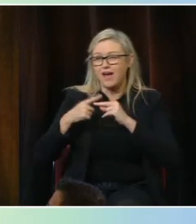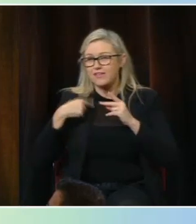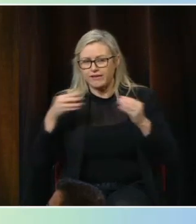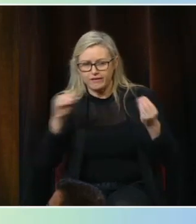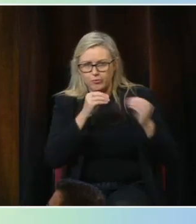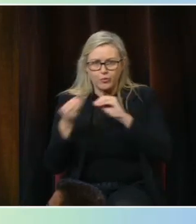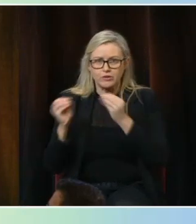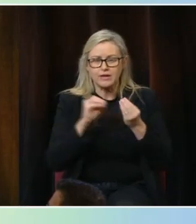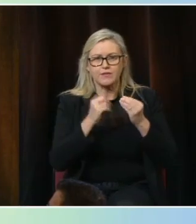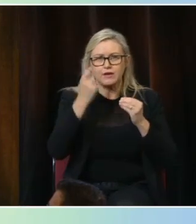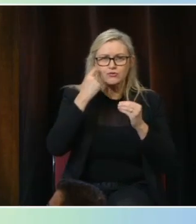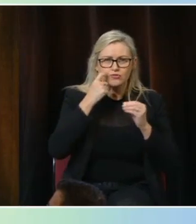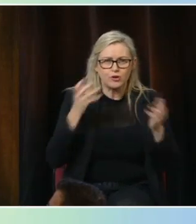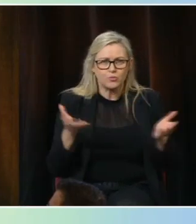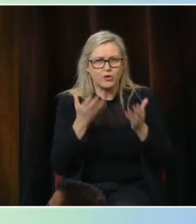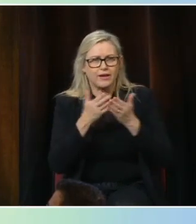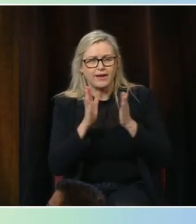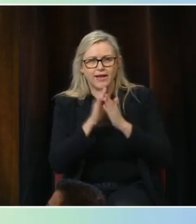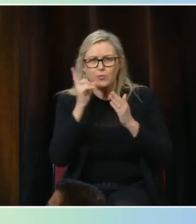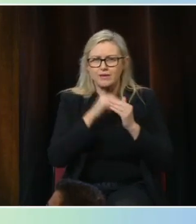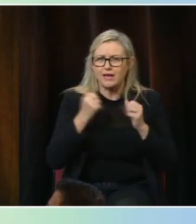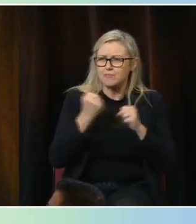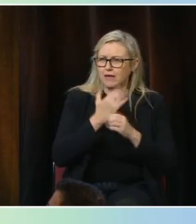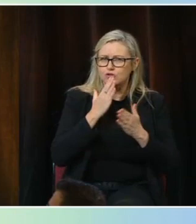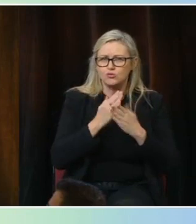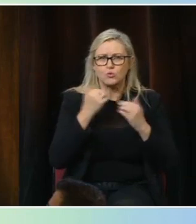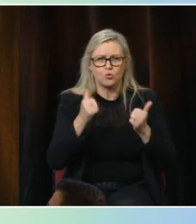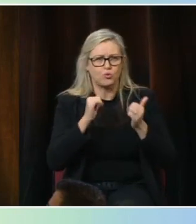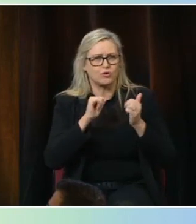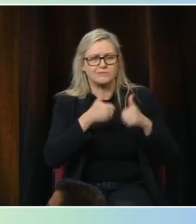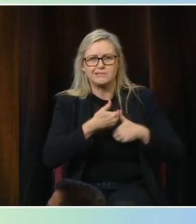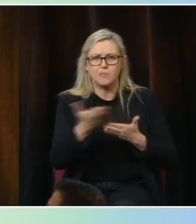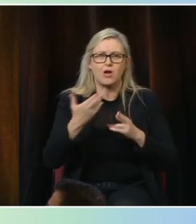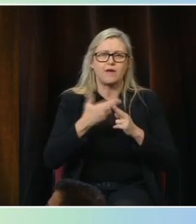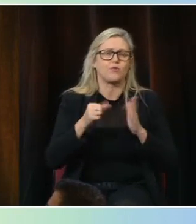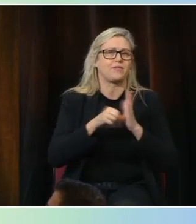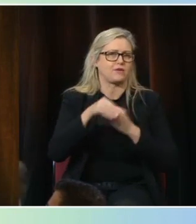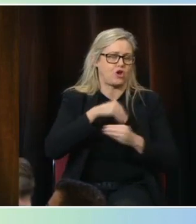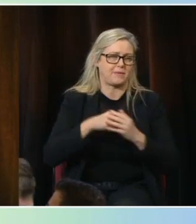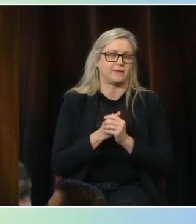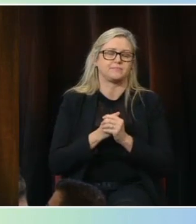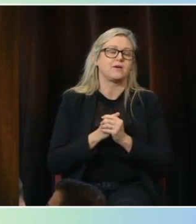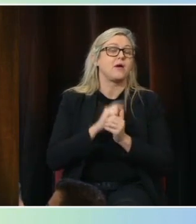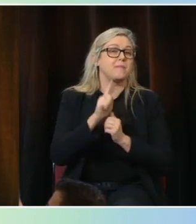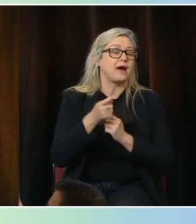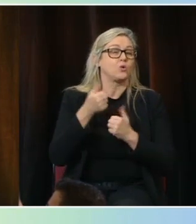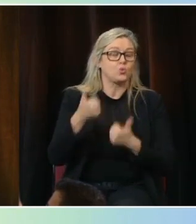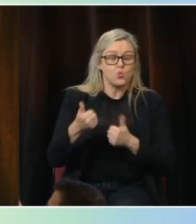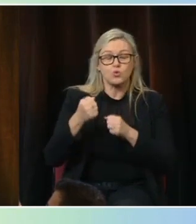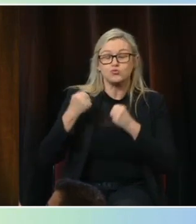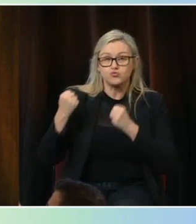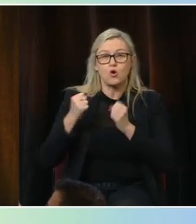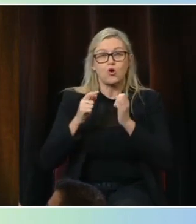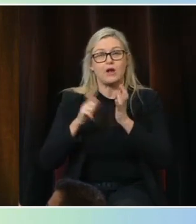demand and do what is possible to boost Supply across the economy but my central point remains a strong labor market will